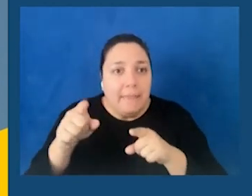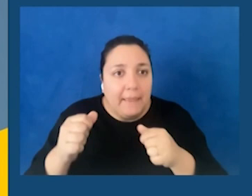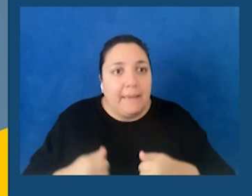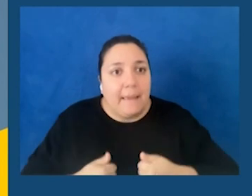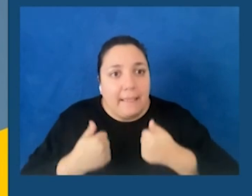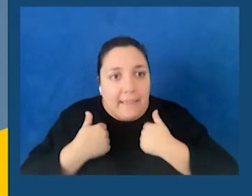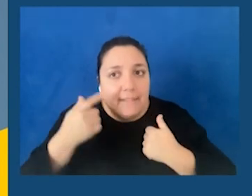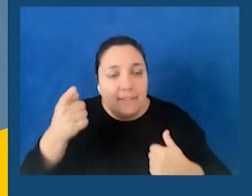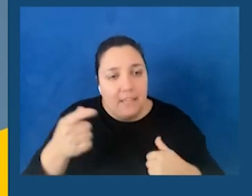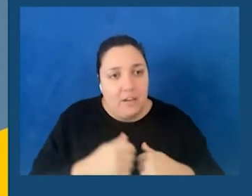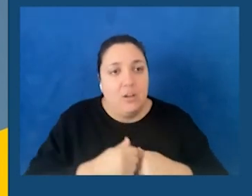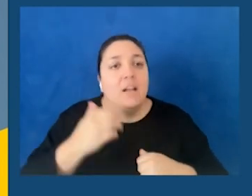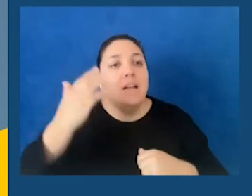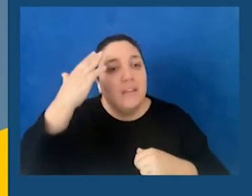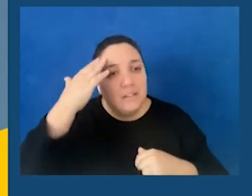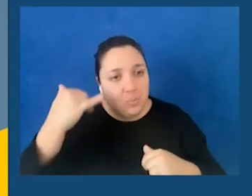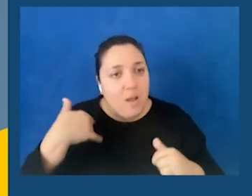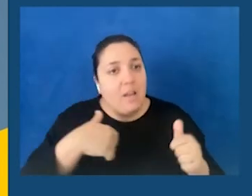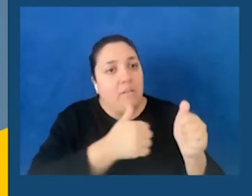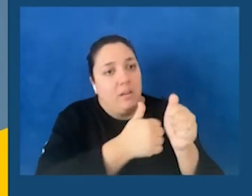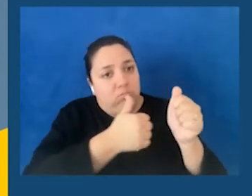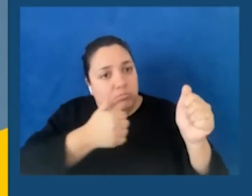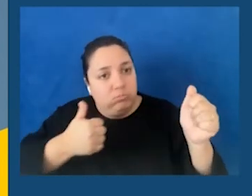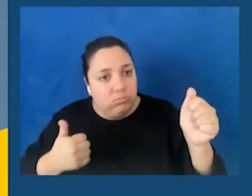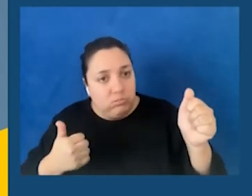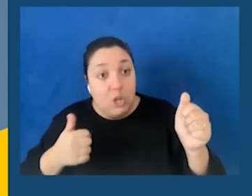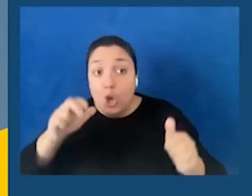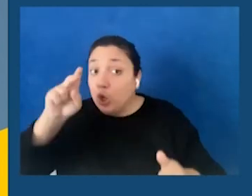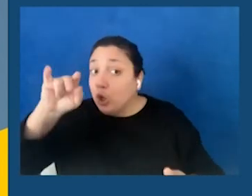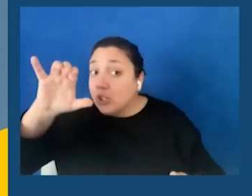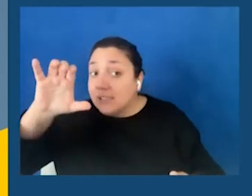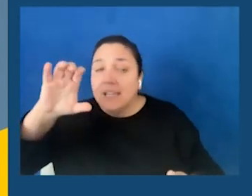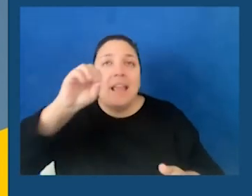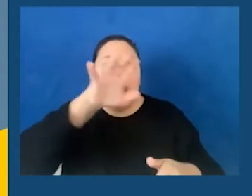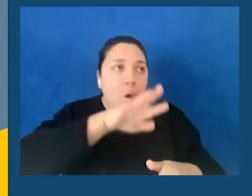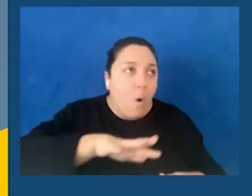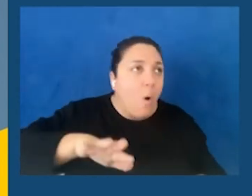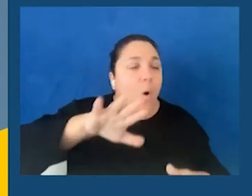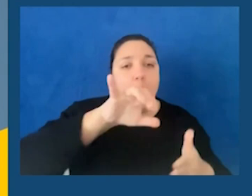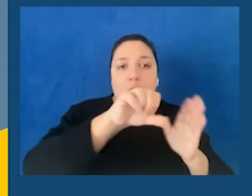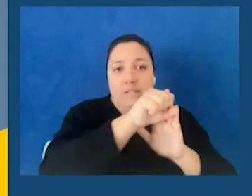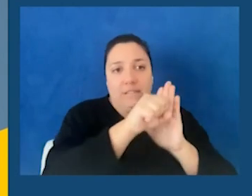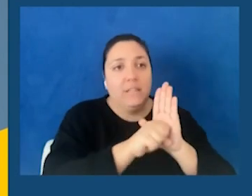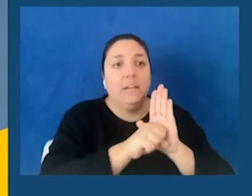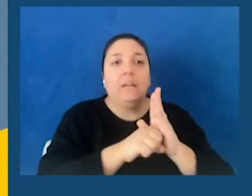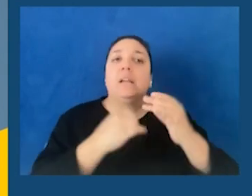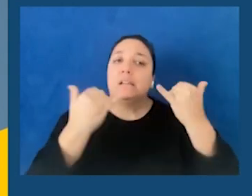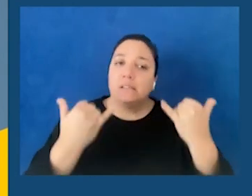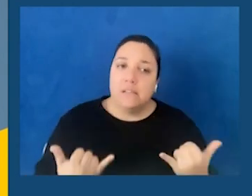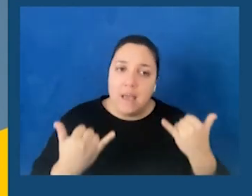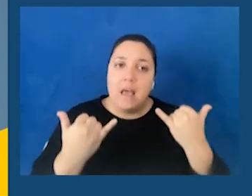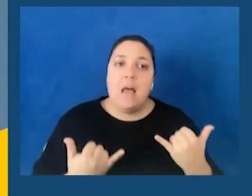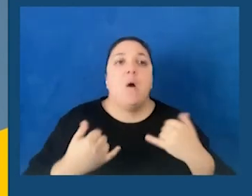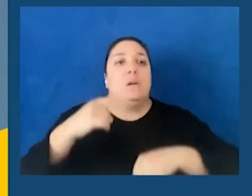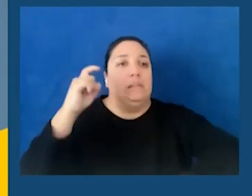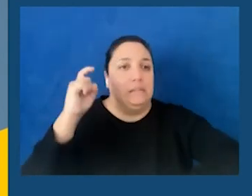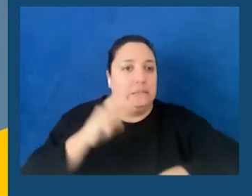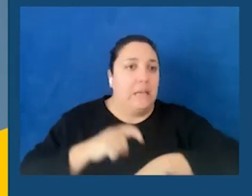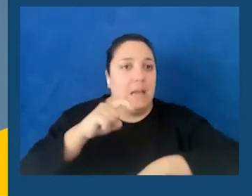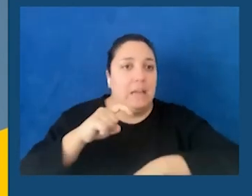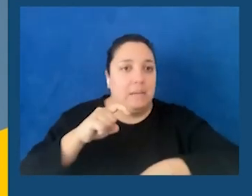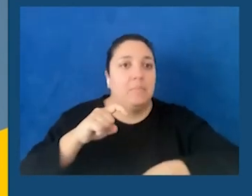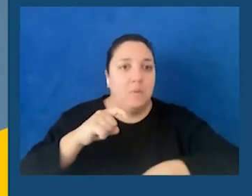what's holding us back, not just in New York City, but all across our state. And I think it's time we had the political